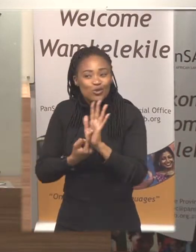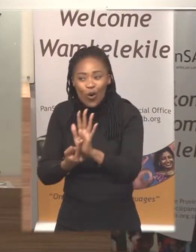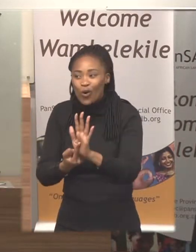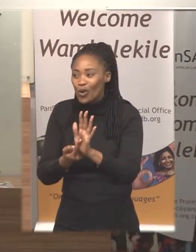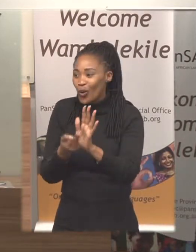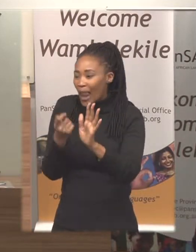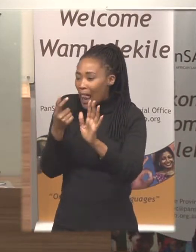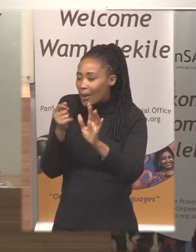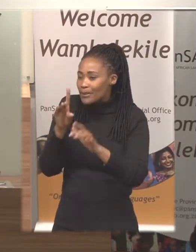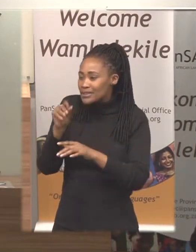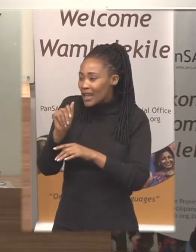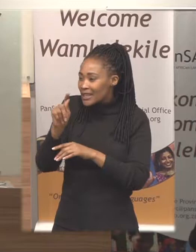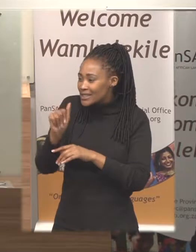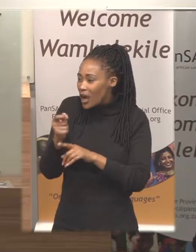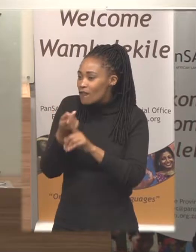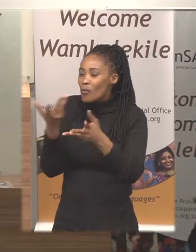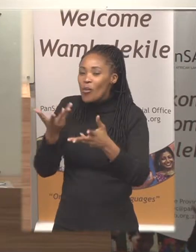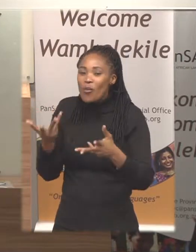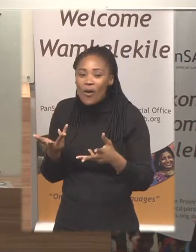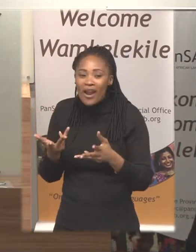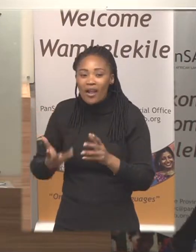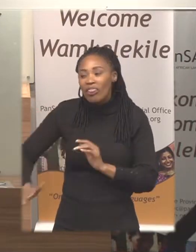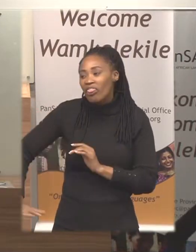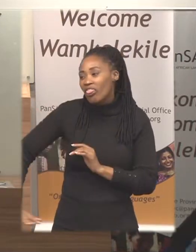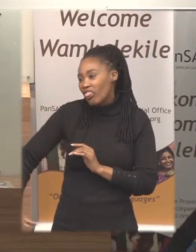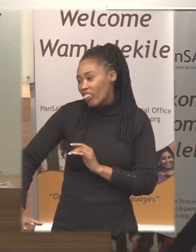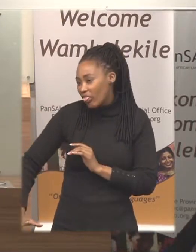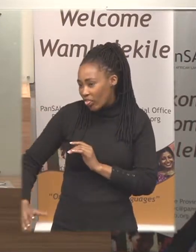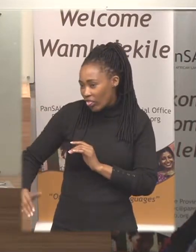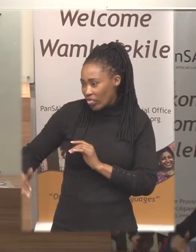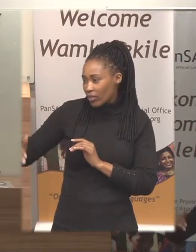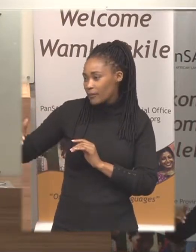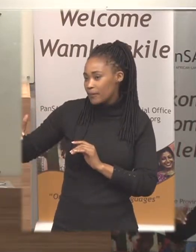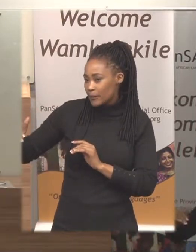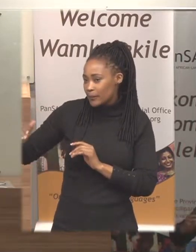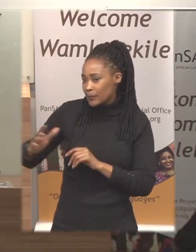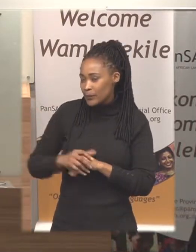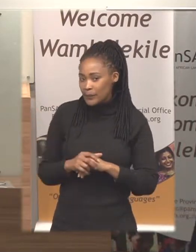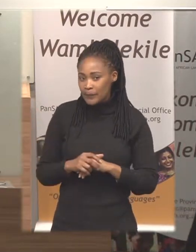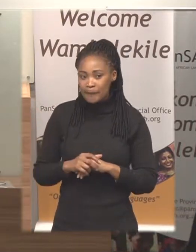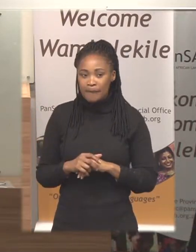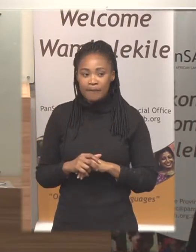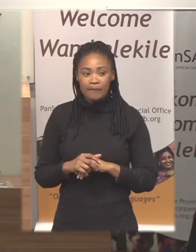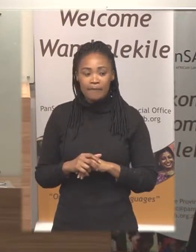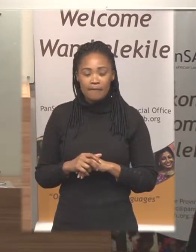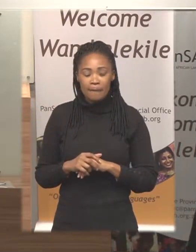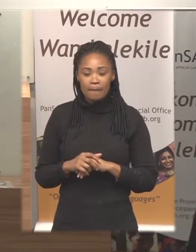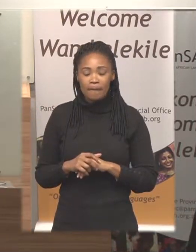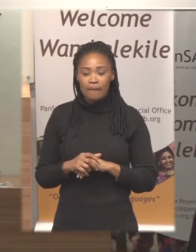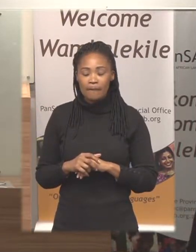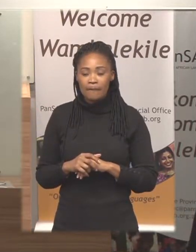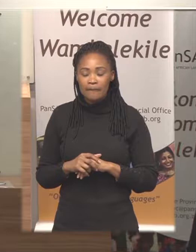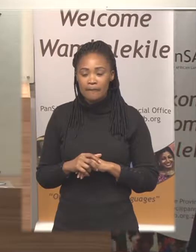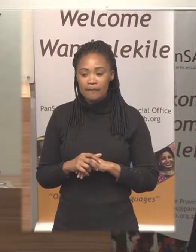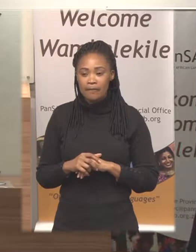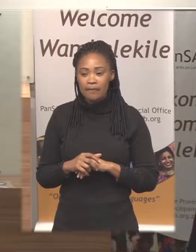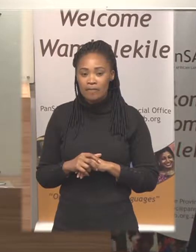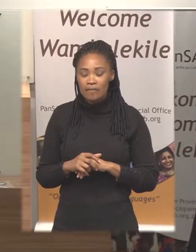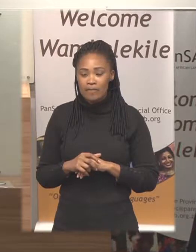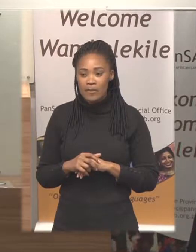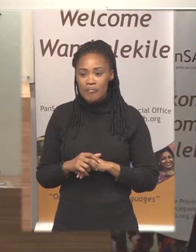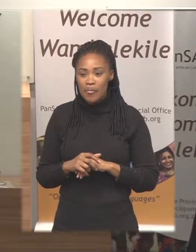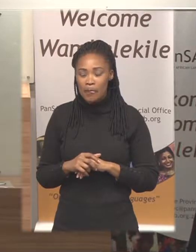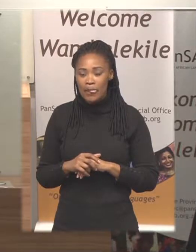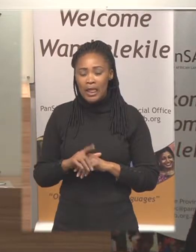of data from school environments along the way today. The final part of the talk